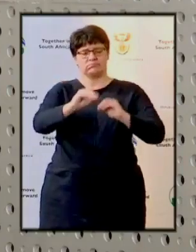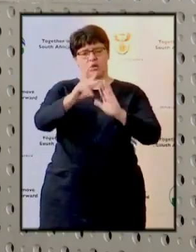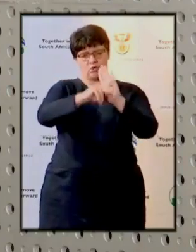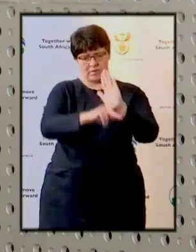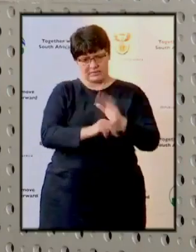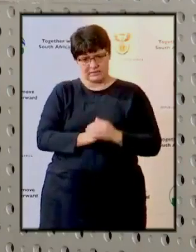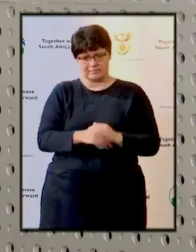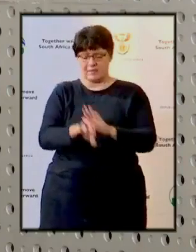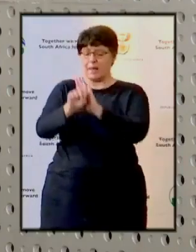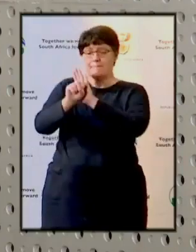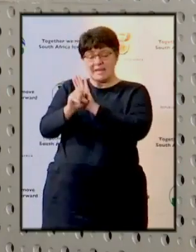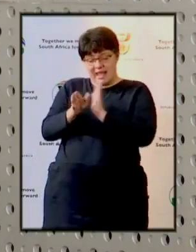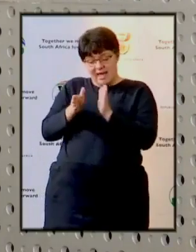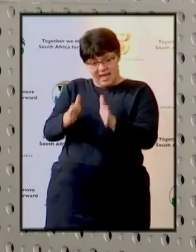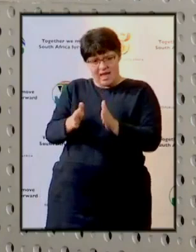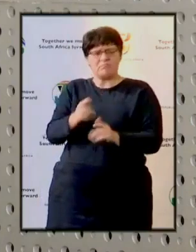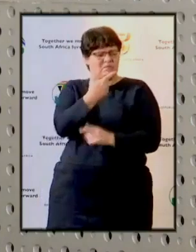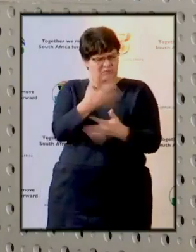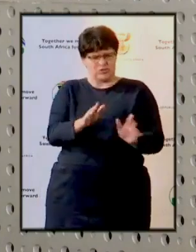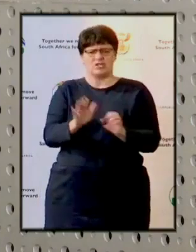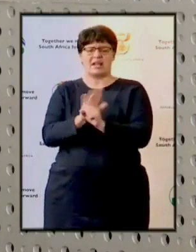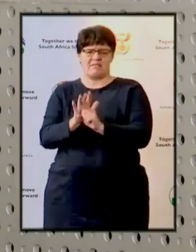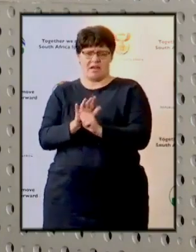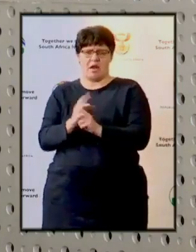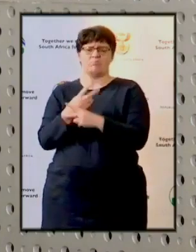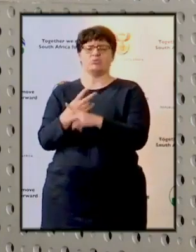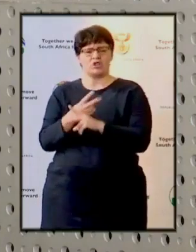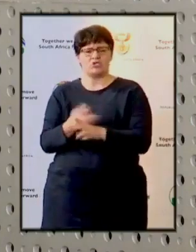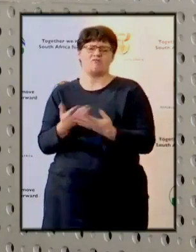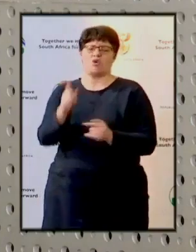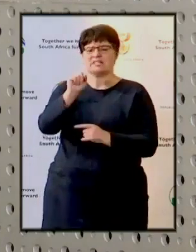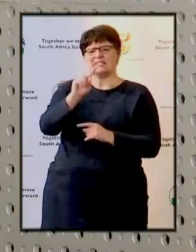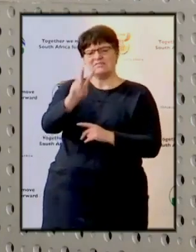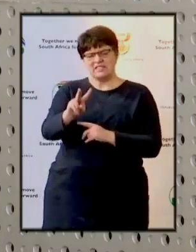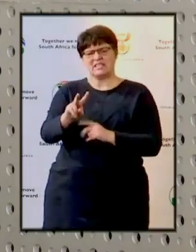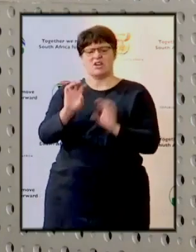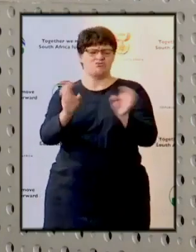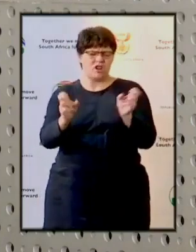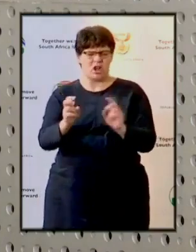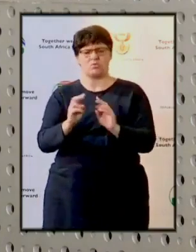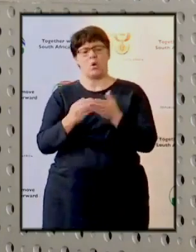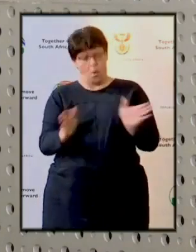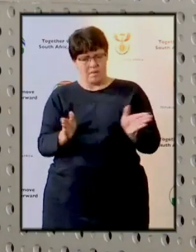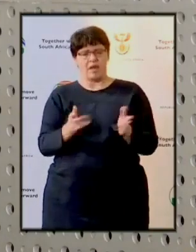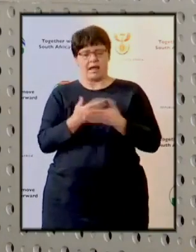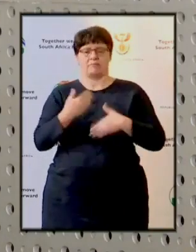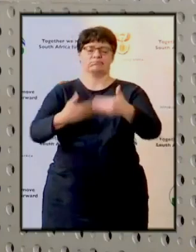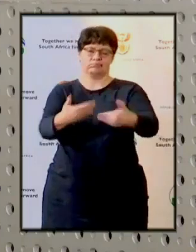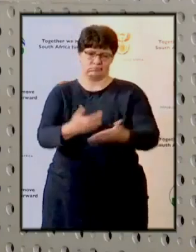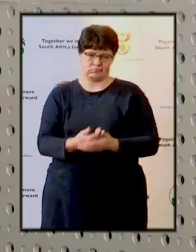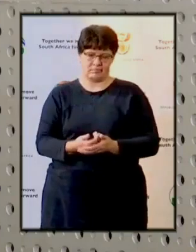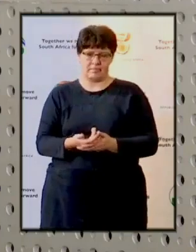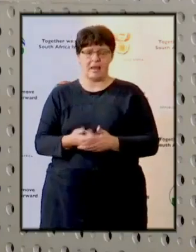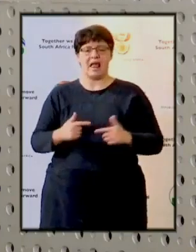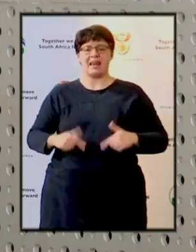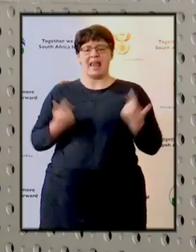media sector, my colleague has already covered that production for TV, radio, and other broadcasts will be open, and live streaming